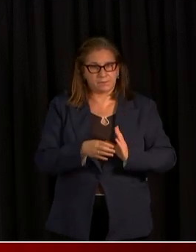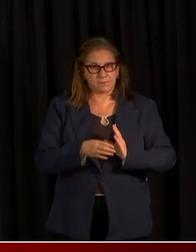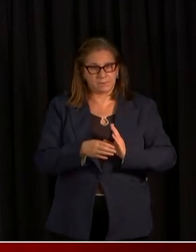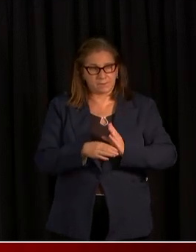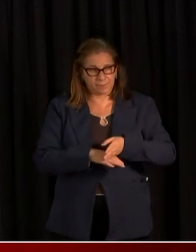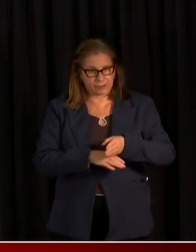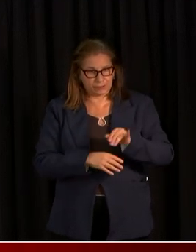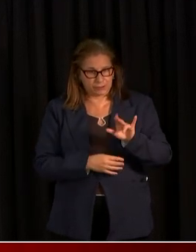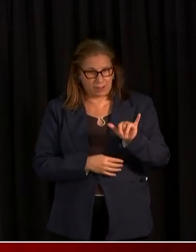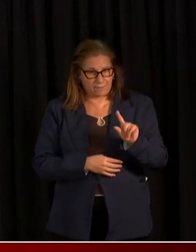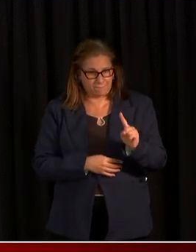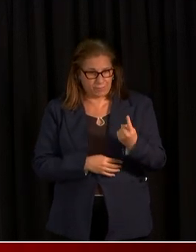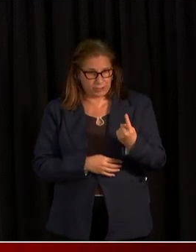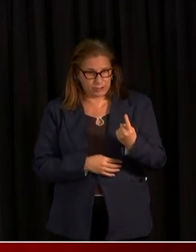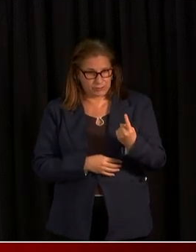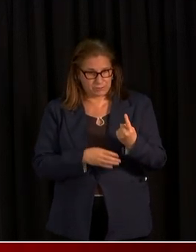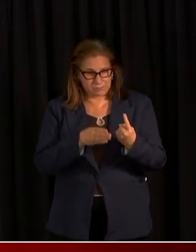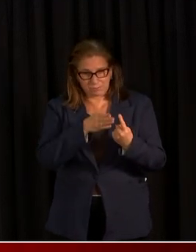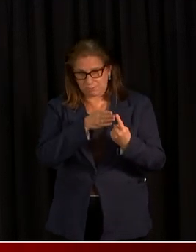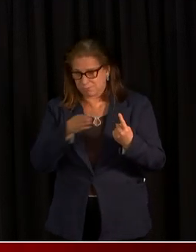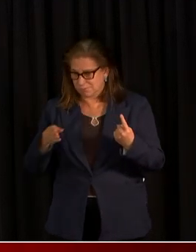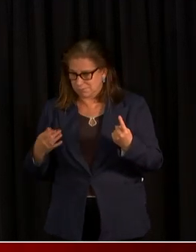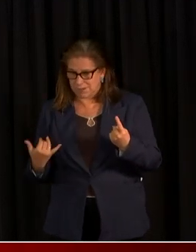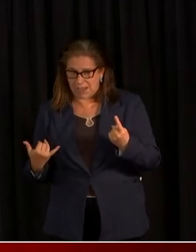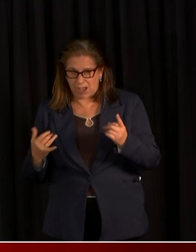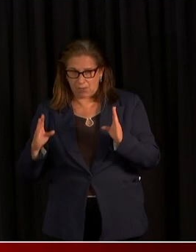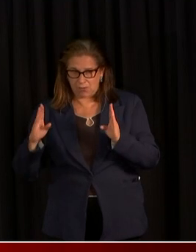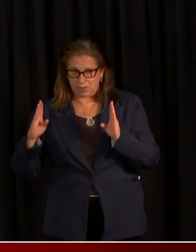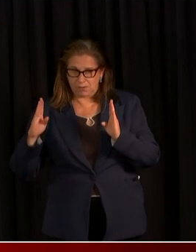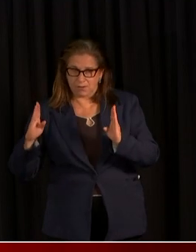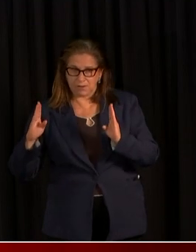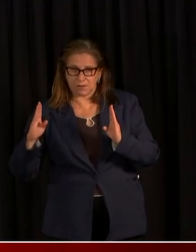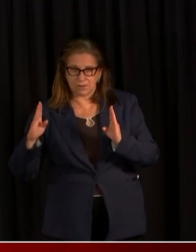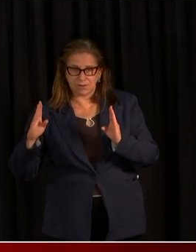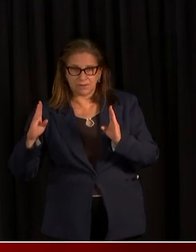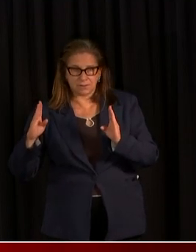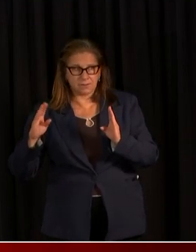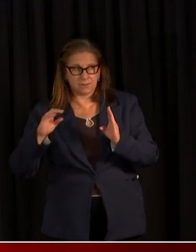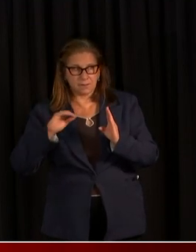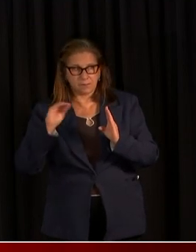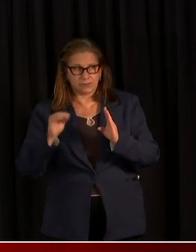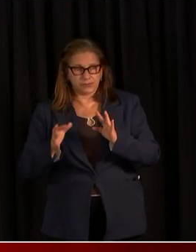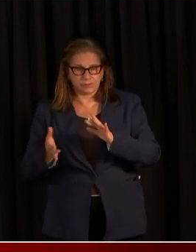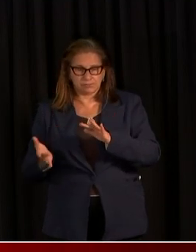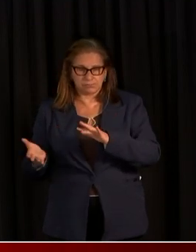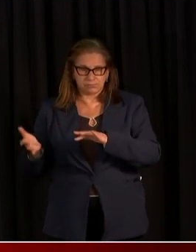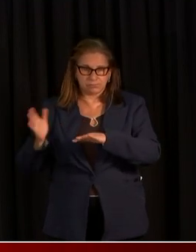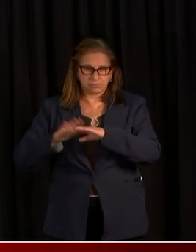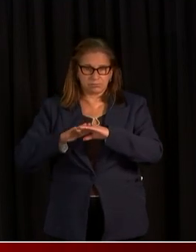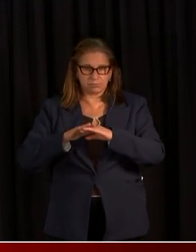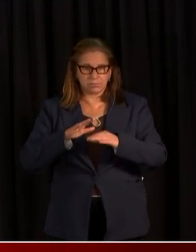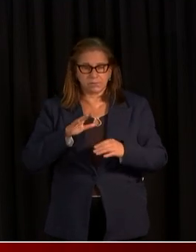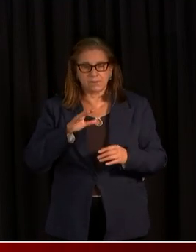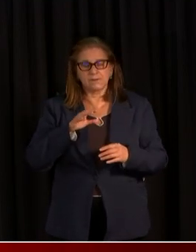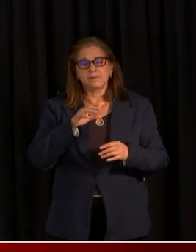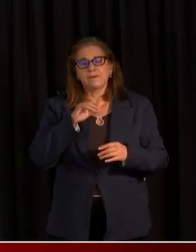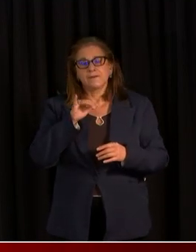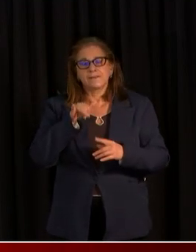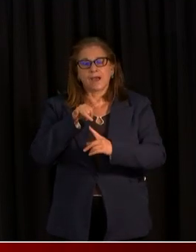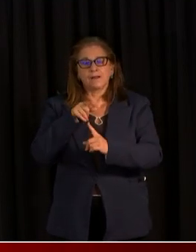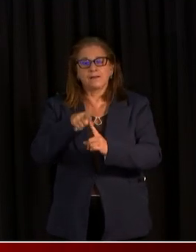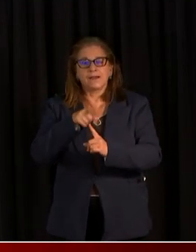different. But what is of interest is the proportionality is something that we have to be mindful of and pay close attention